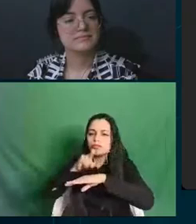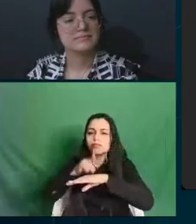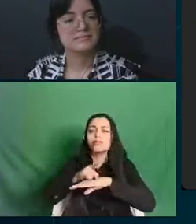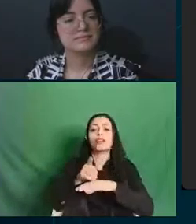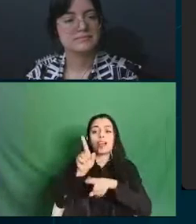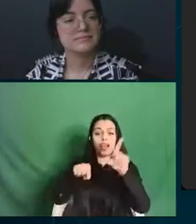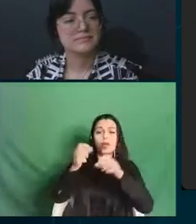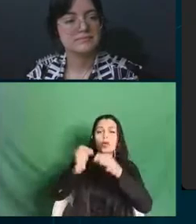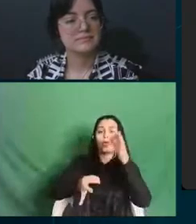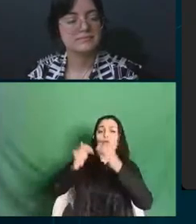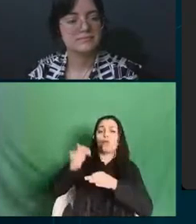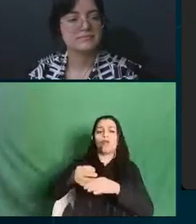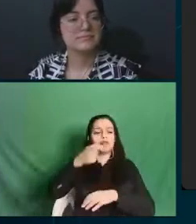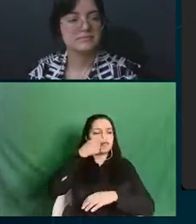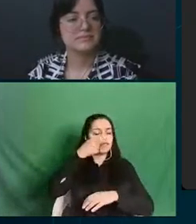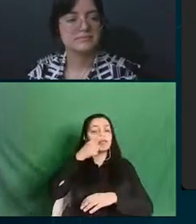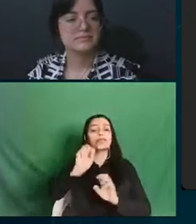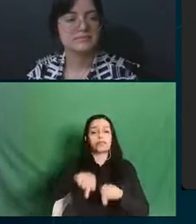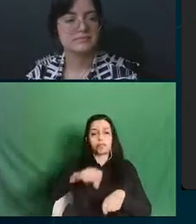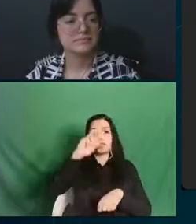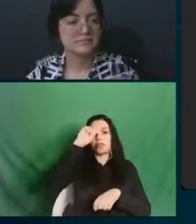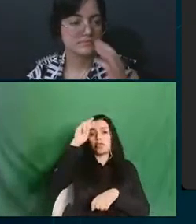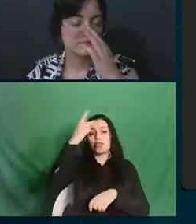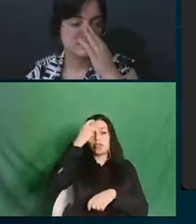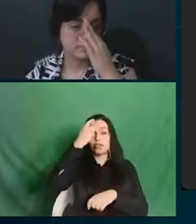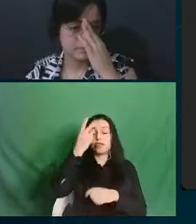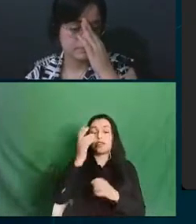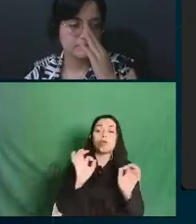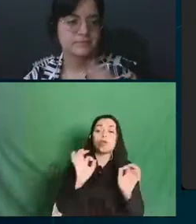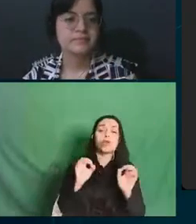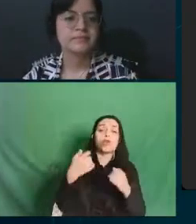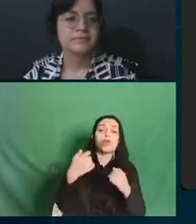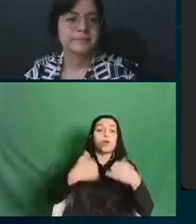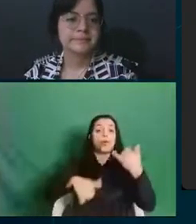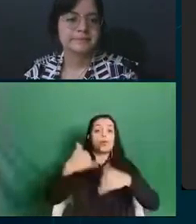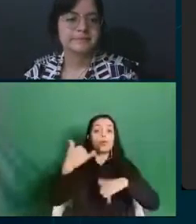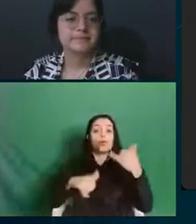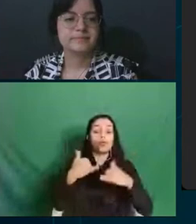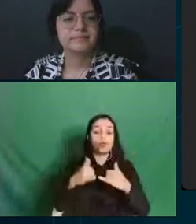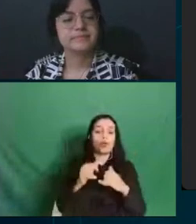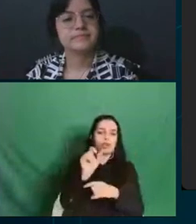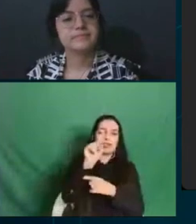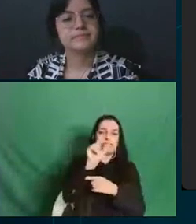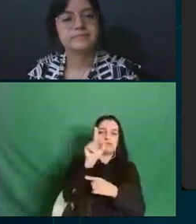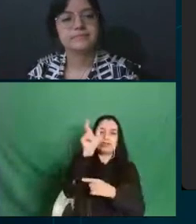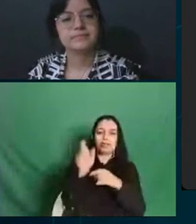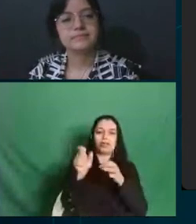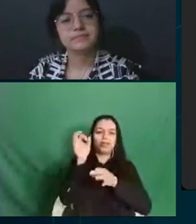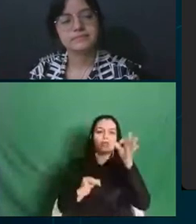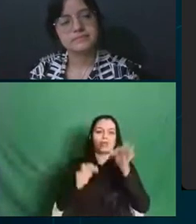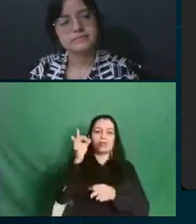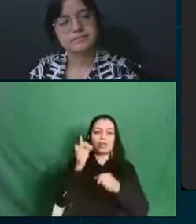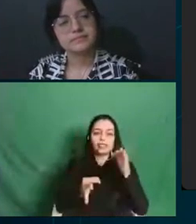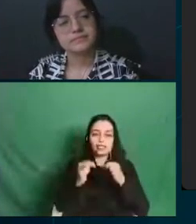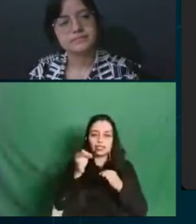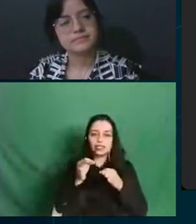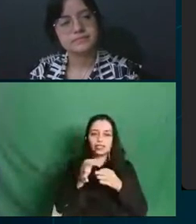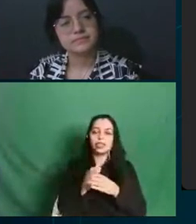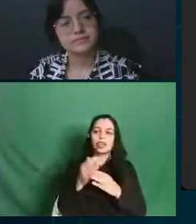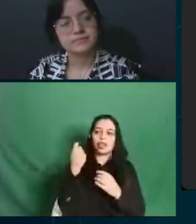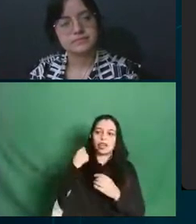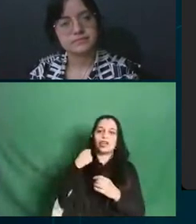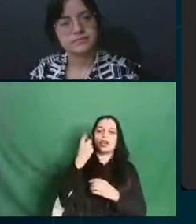Grand Slam tournaments. And yet, over the past 2 years, there's been a transition to